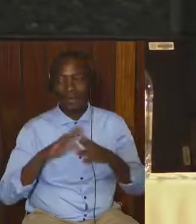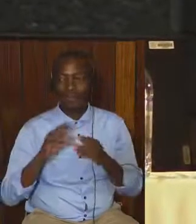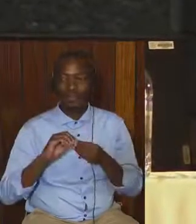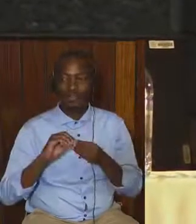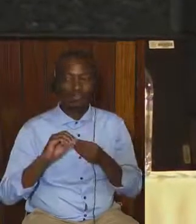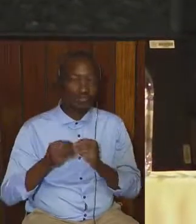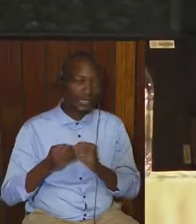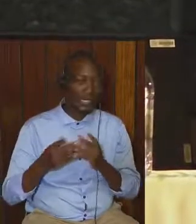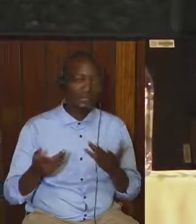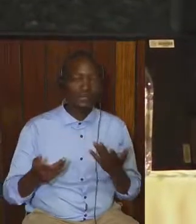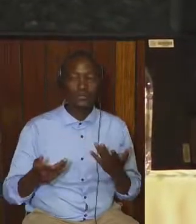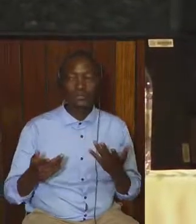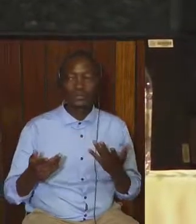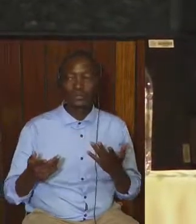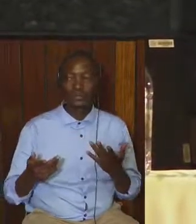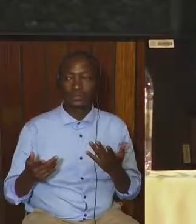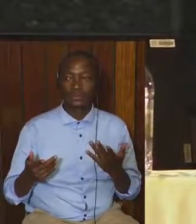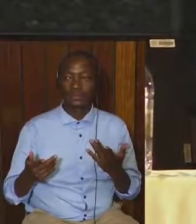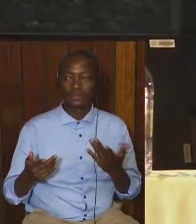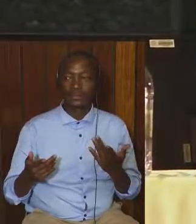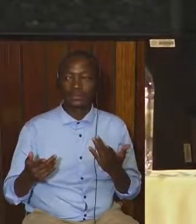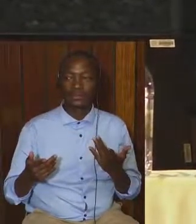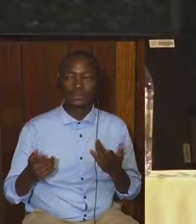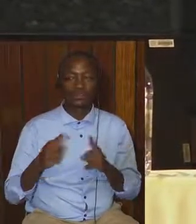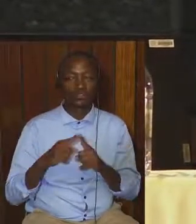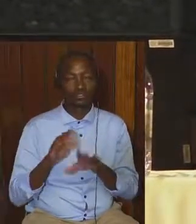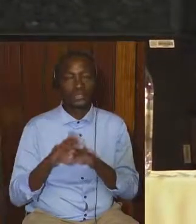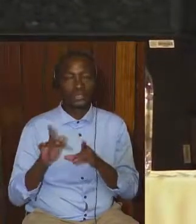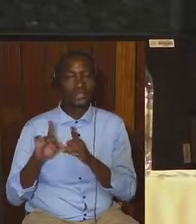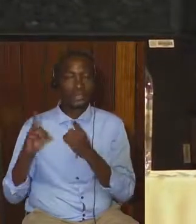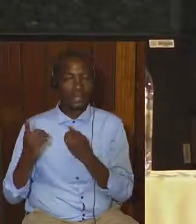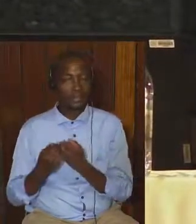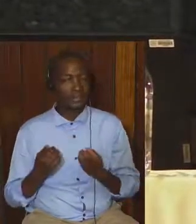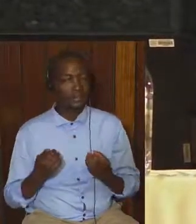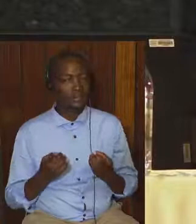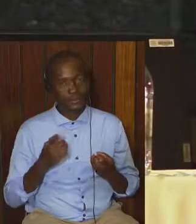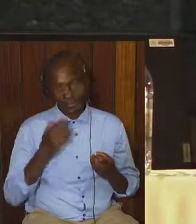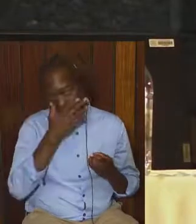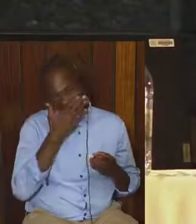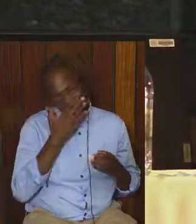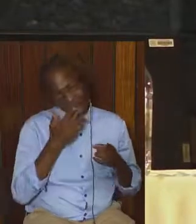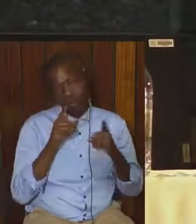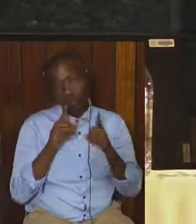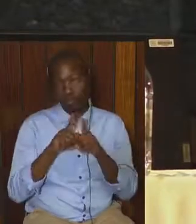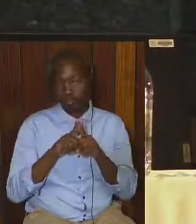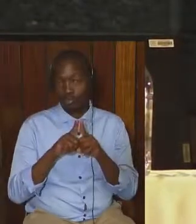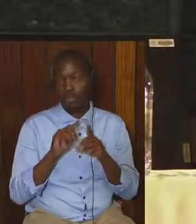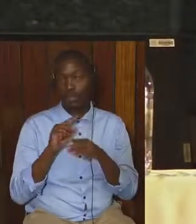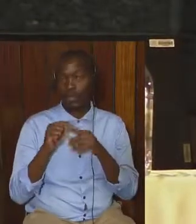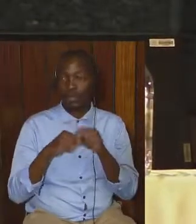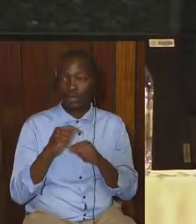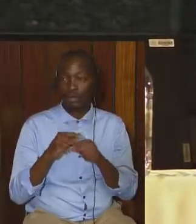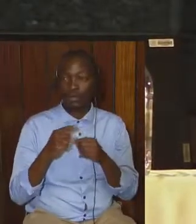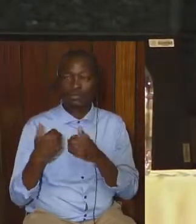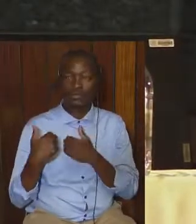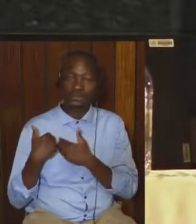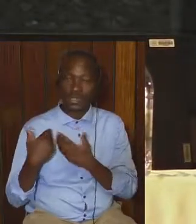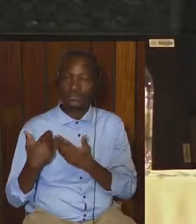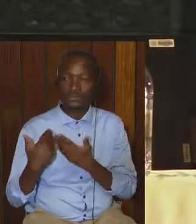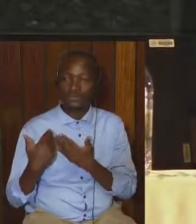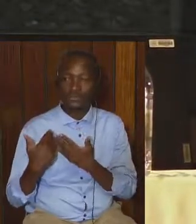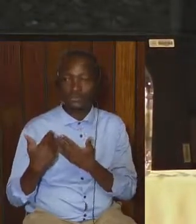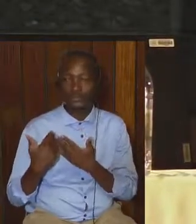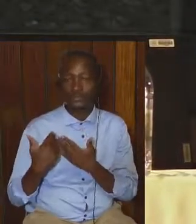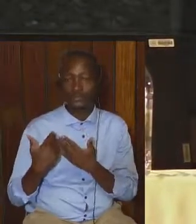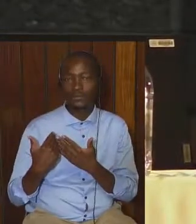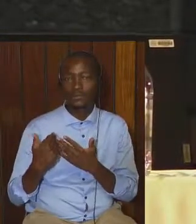create costs to the department. And also in terms of safety or safety and